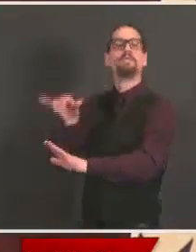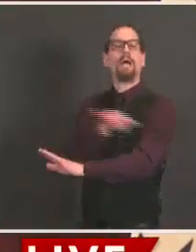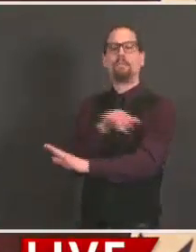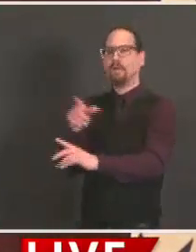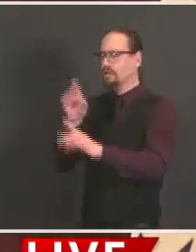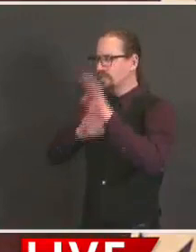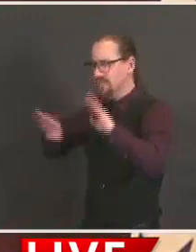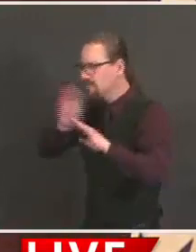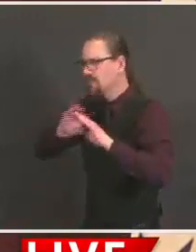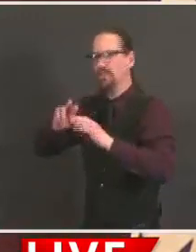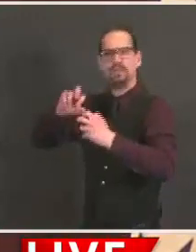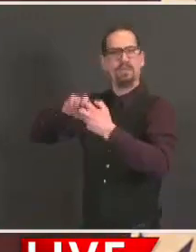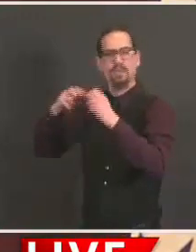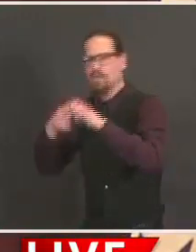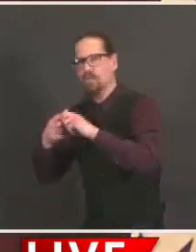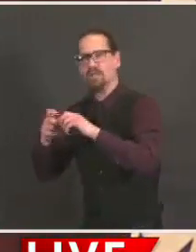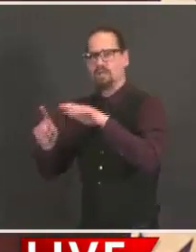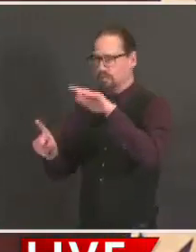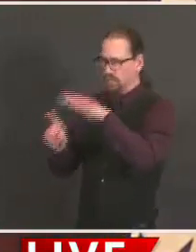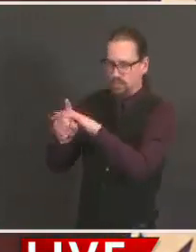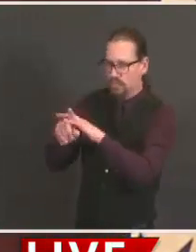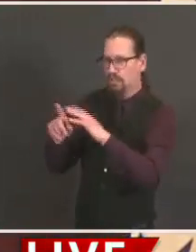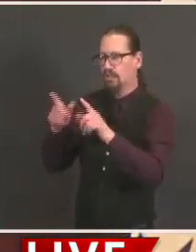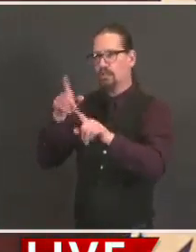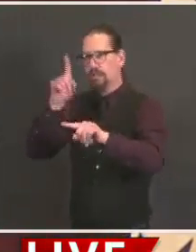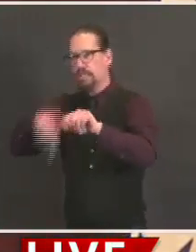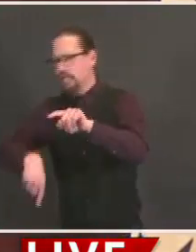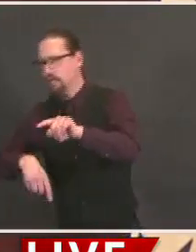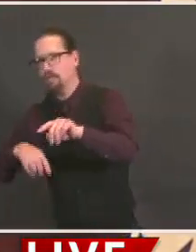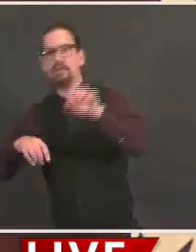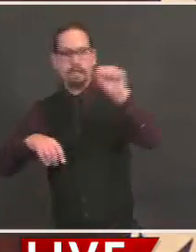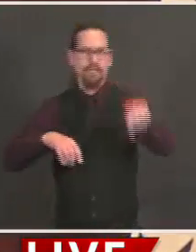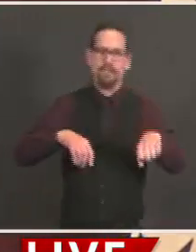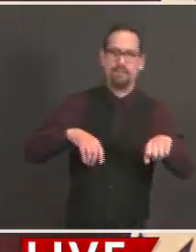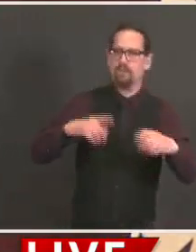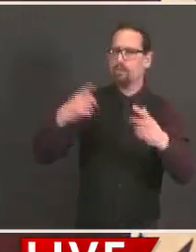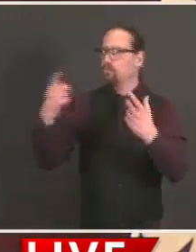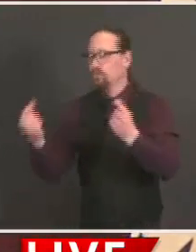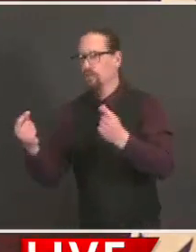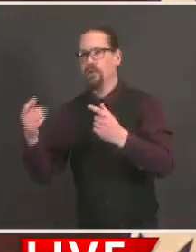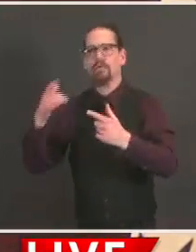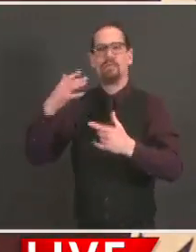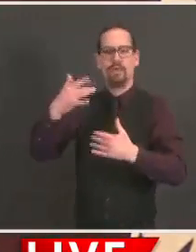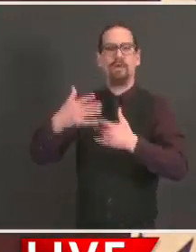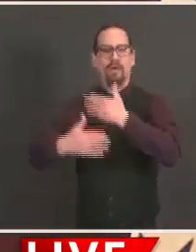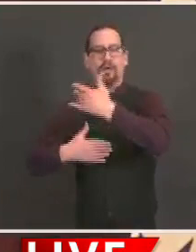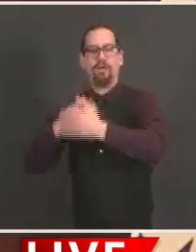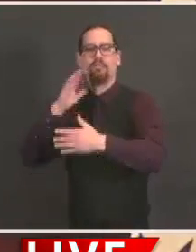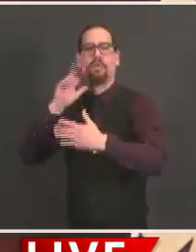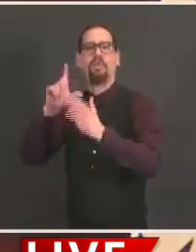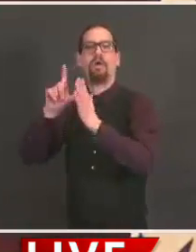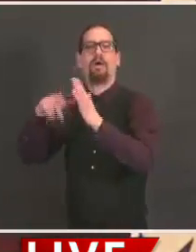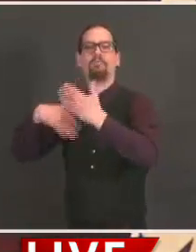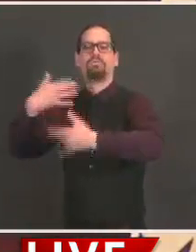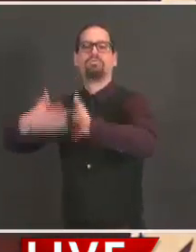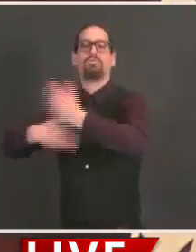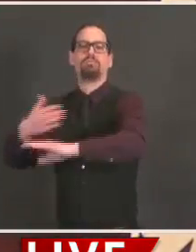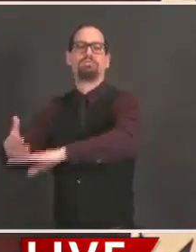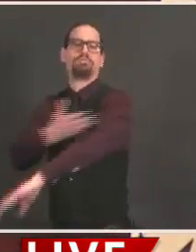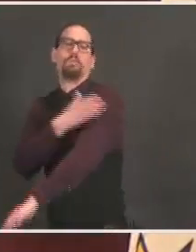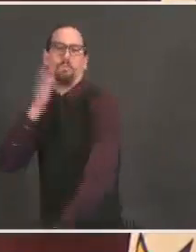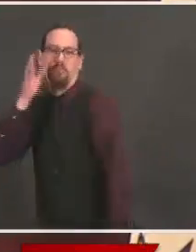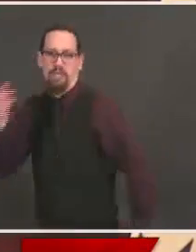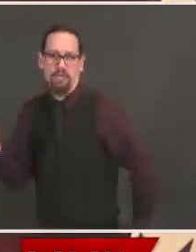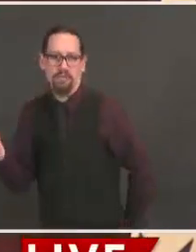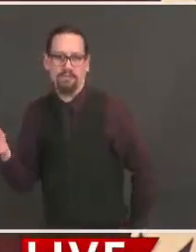to focus on that until consistently everyone is getting the vaccines that they need. We also know that over time, from the